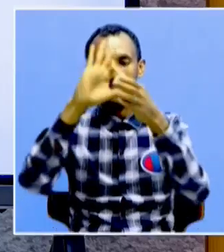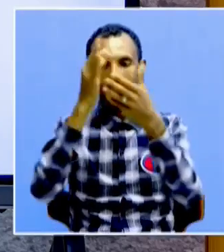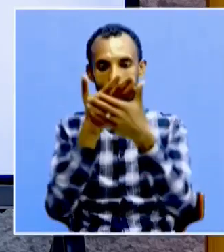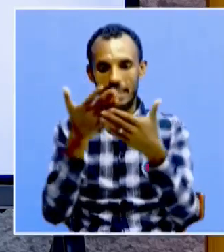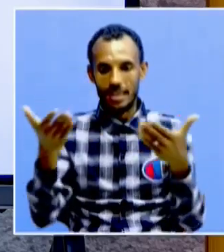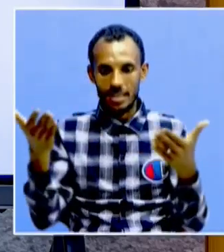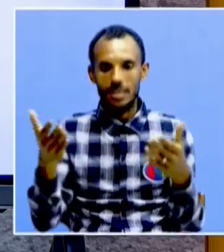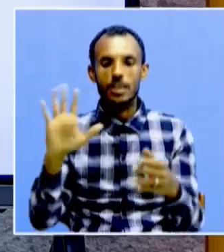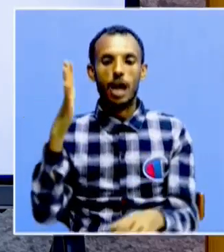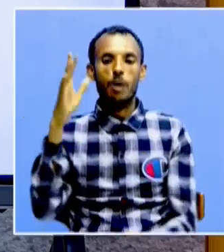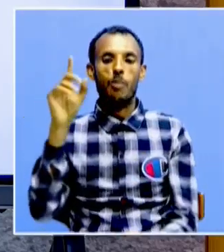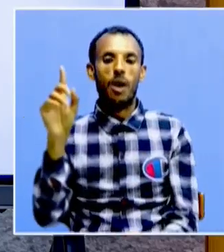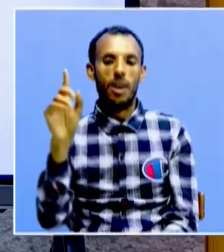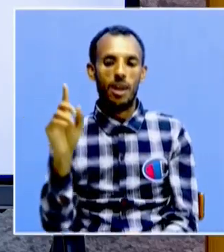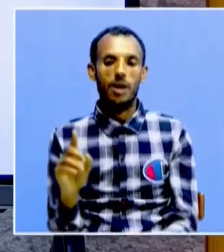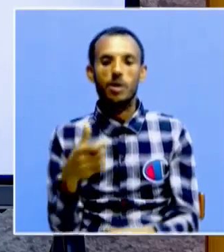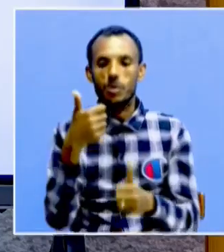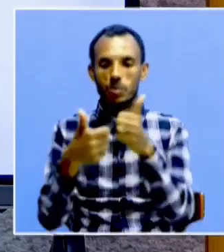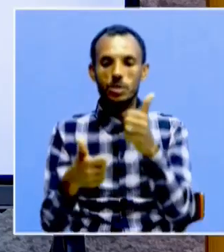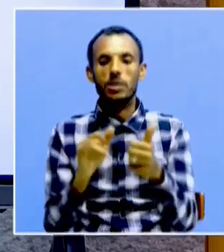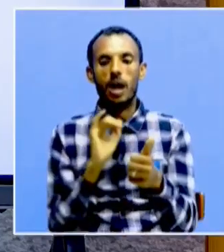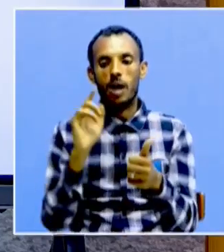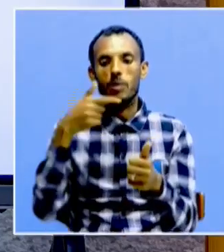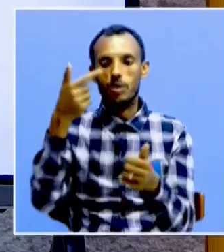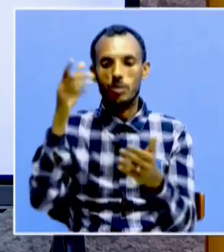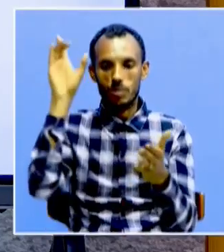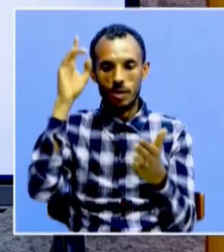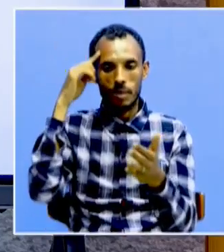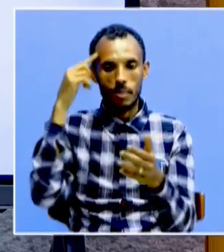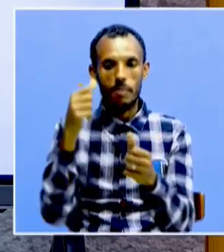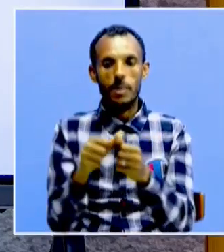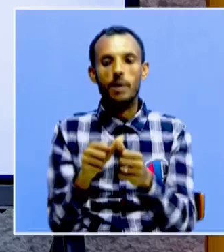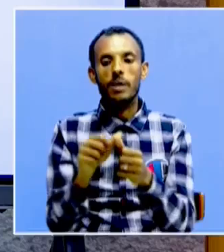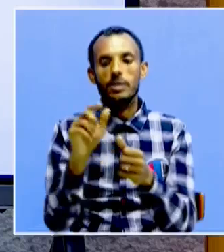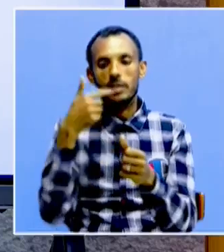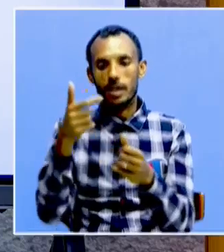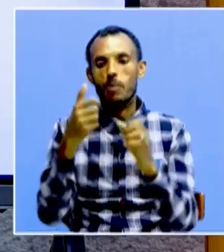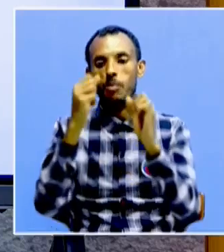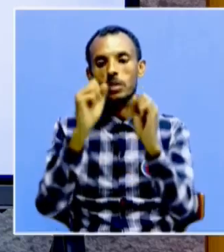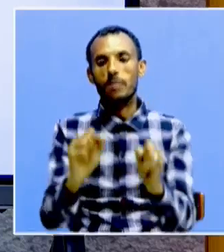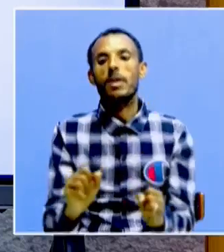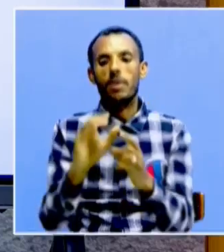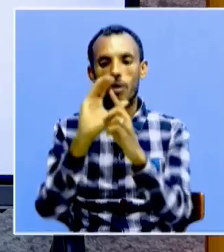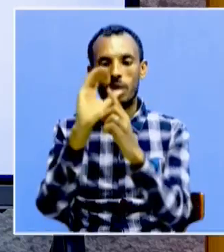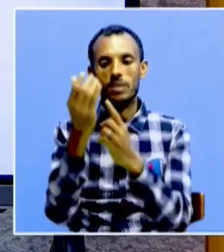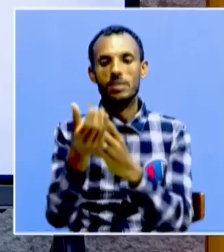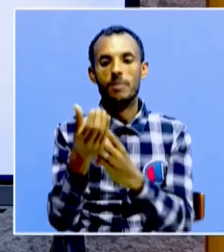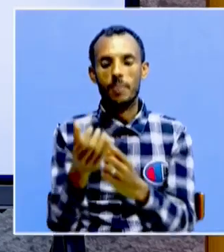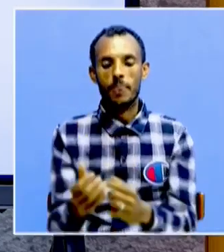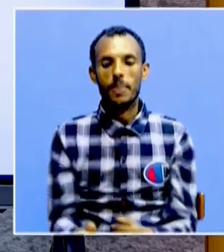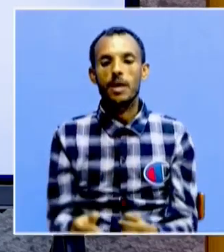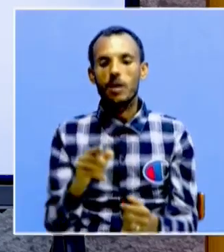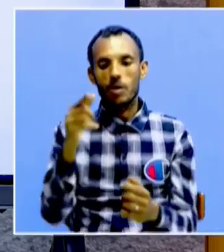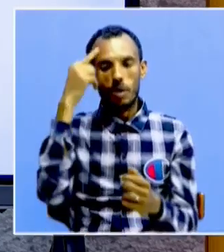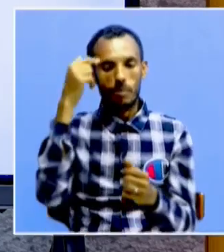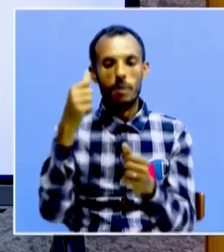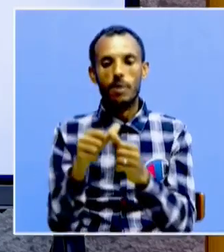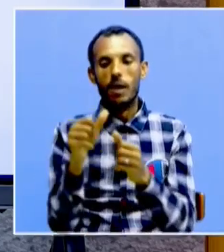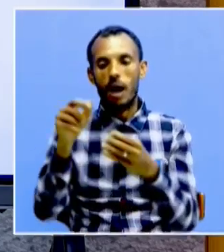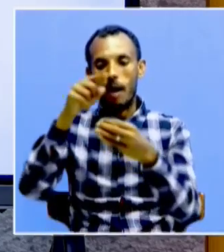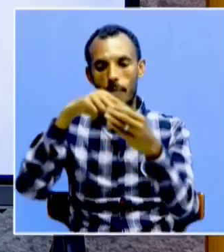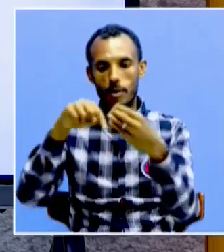sentence type 1, which I told you to remember it by saying the possibility condition. Yes? You remember